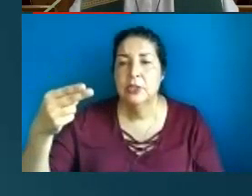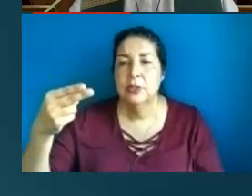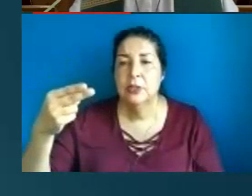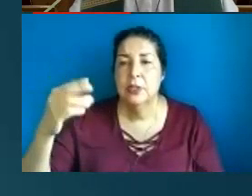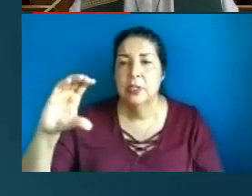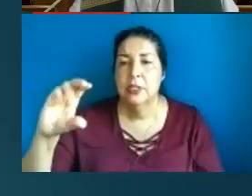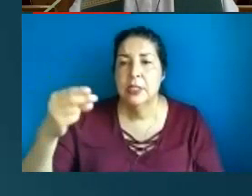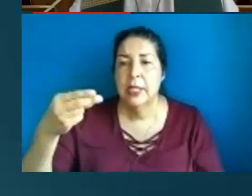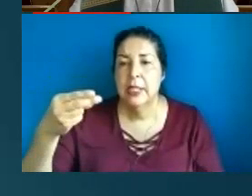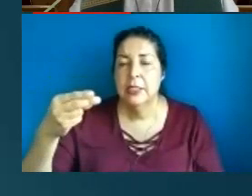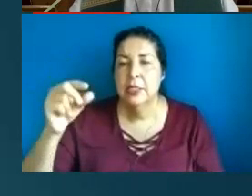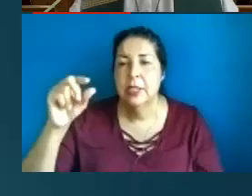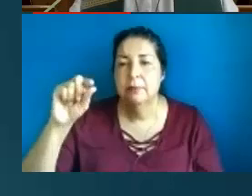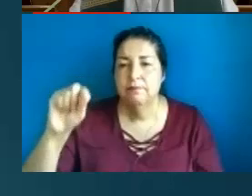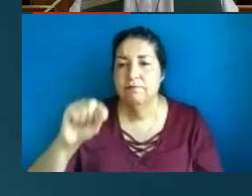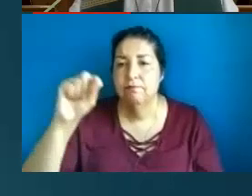L-U-T-H-C-H,